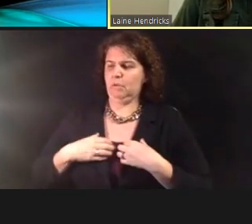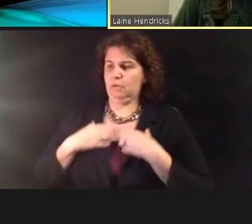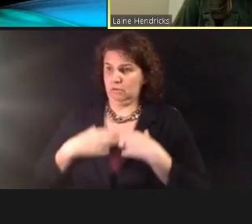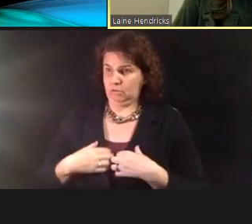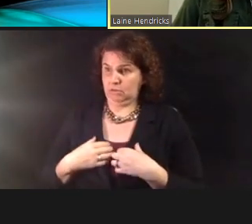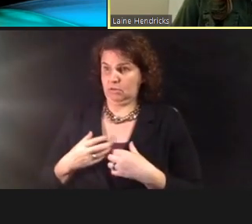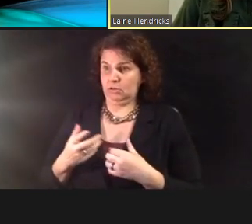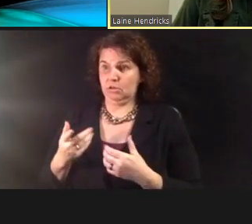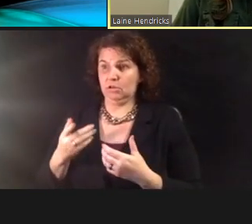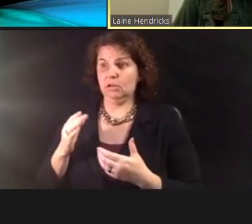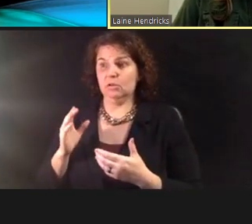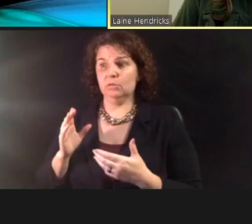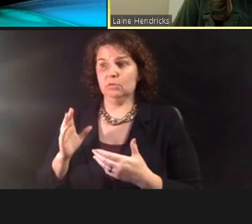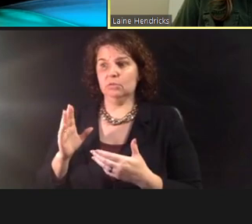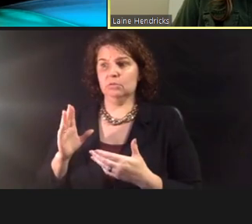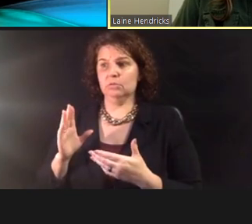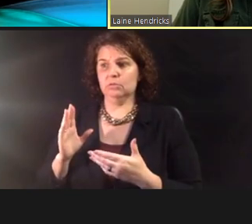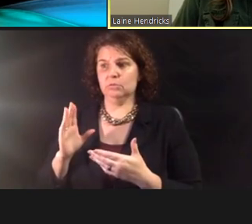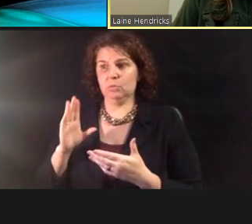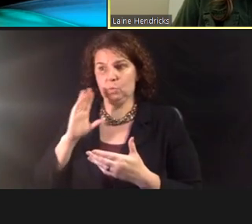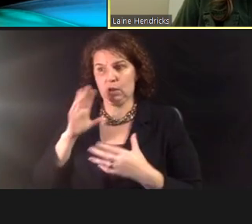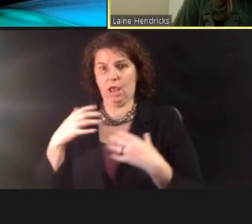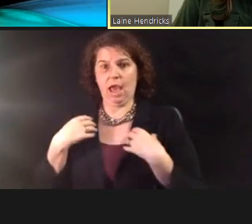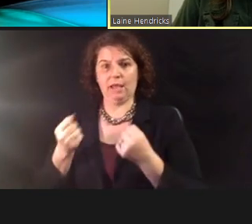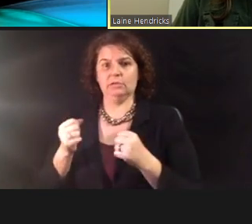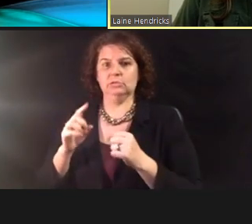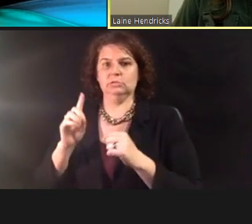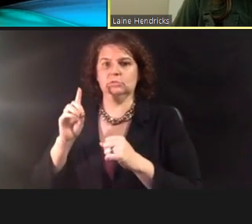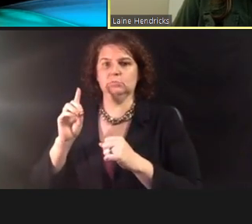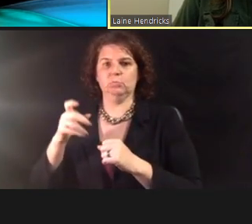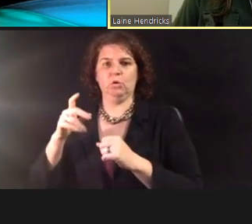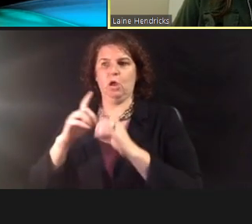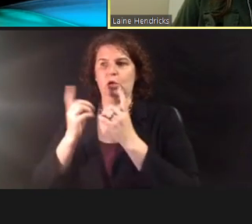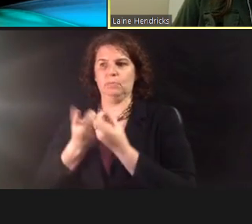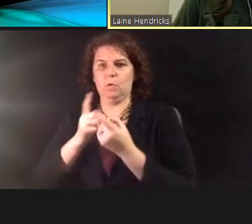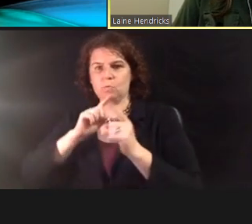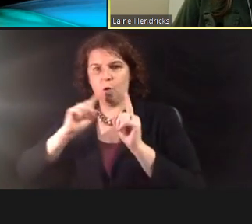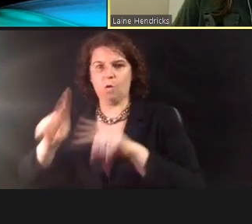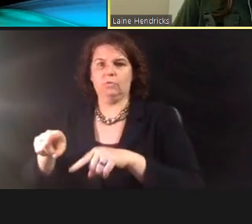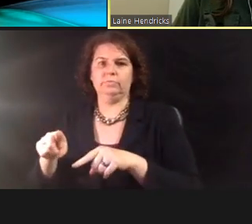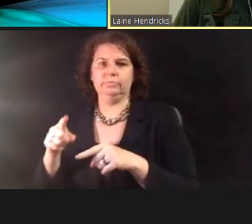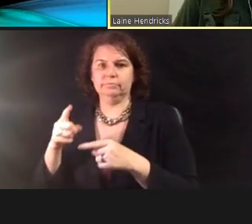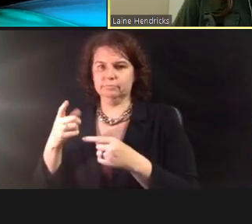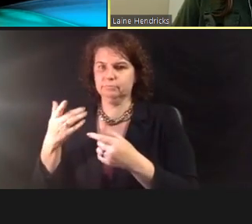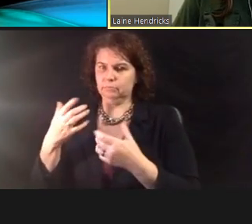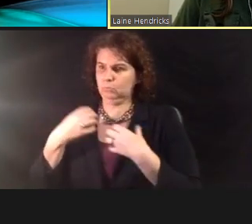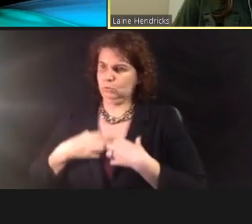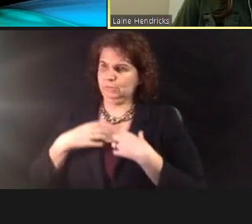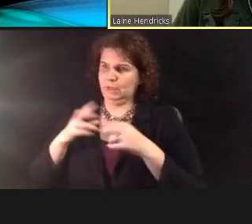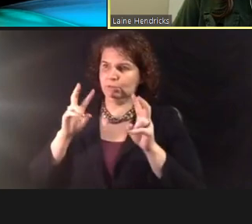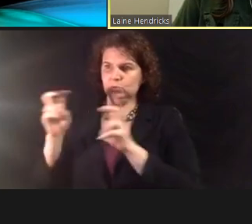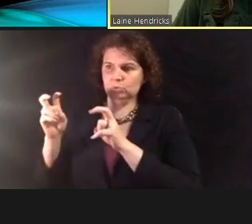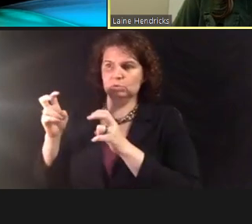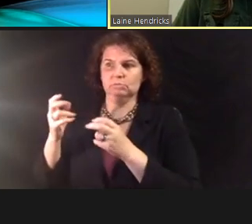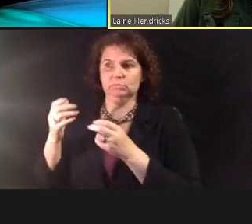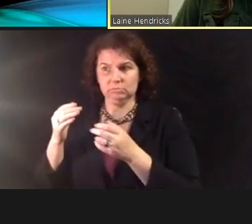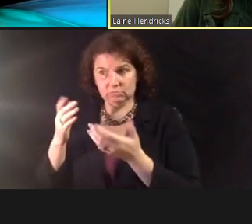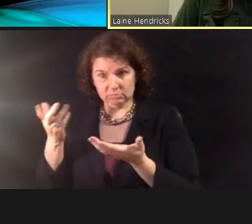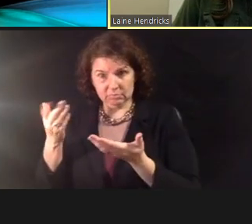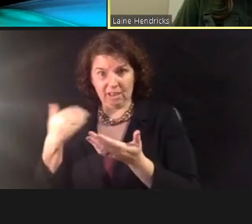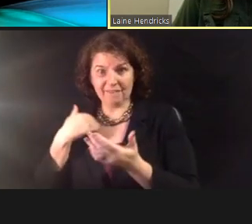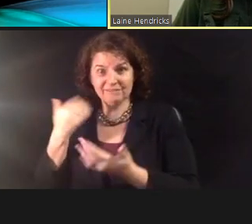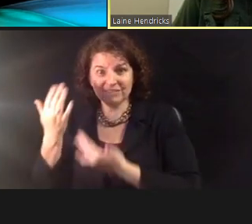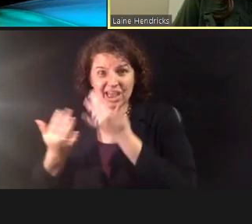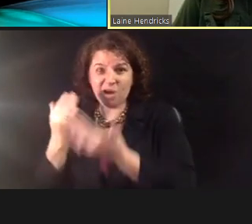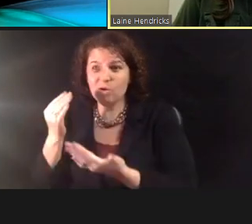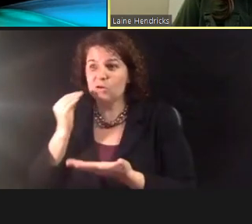health department order that Marin residents no longer operate burning fireplaces during the pandemic as the upcoming cold